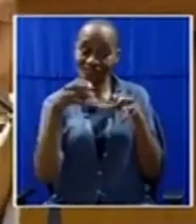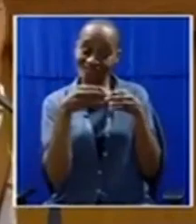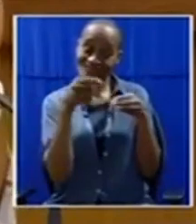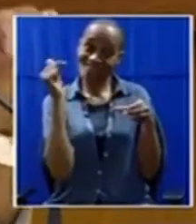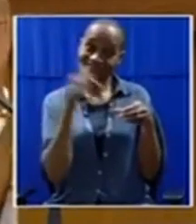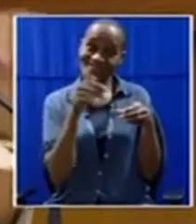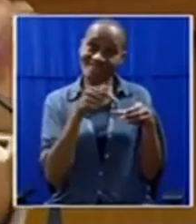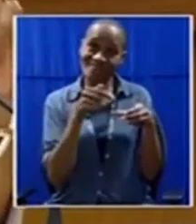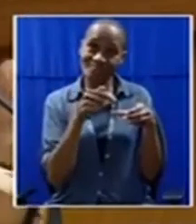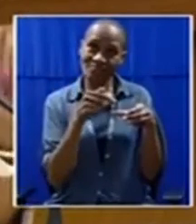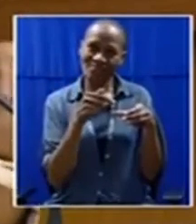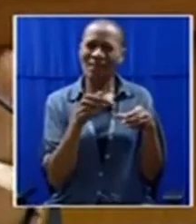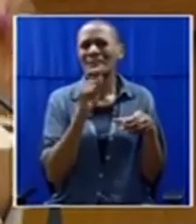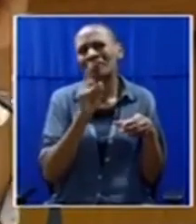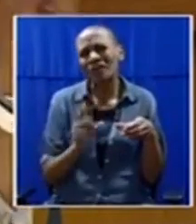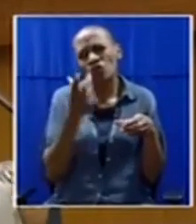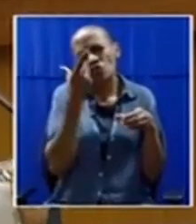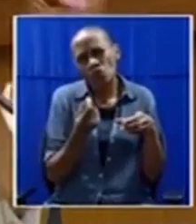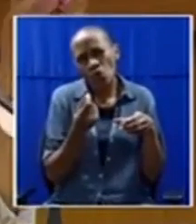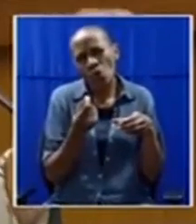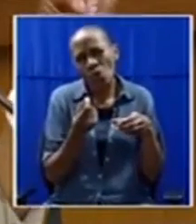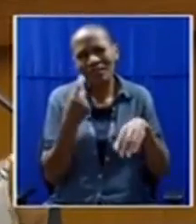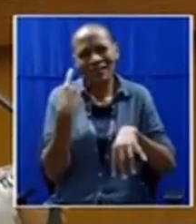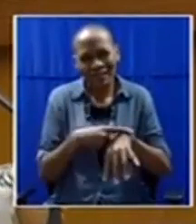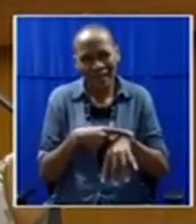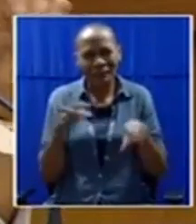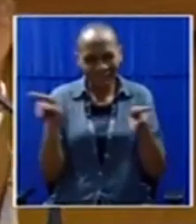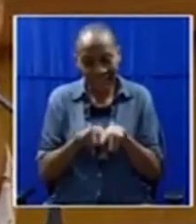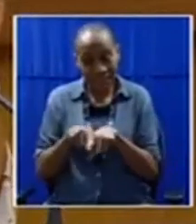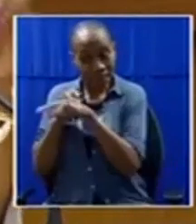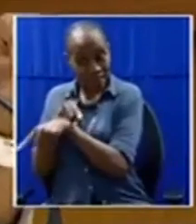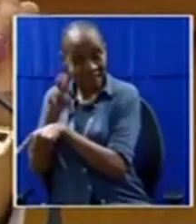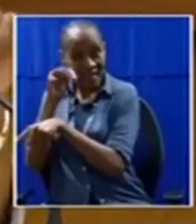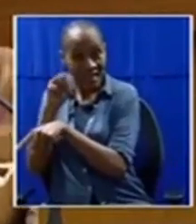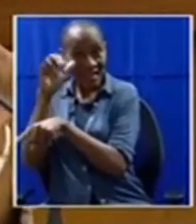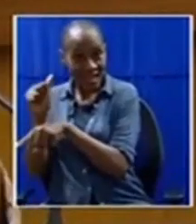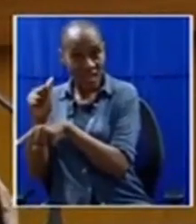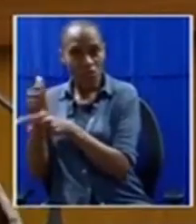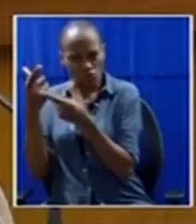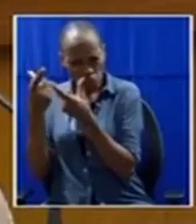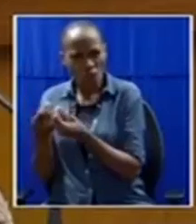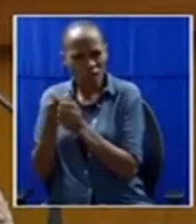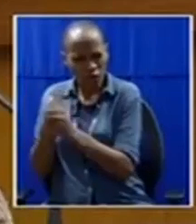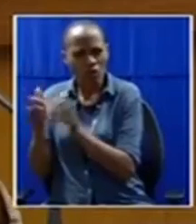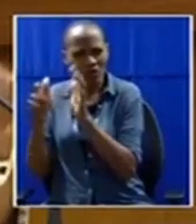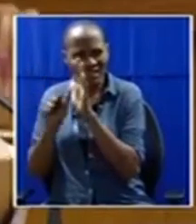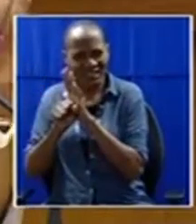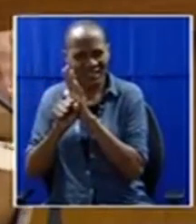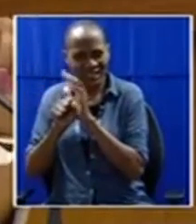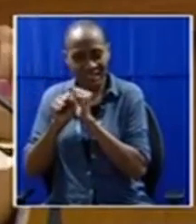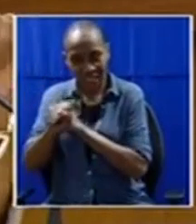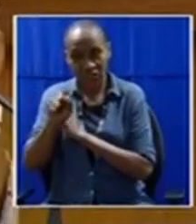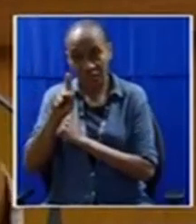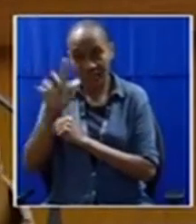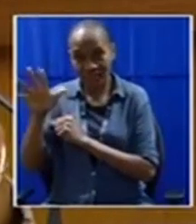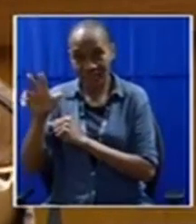not necessarily have to spend as much time on Section 75 matters